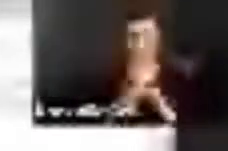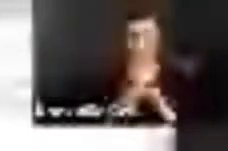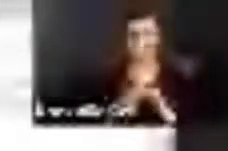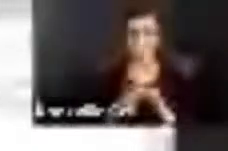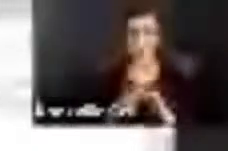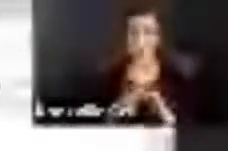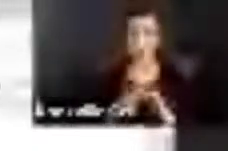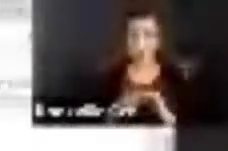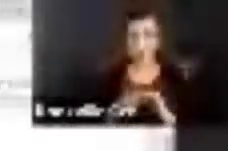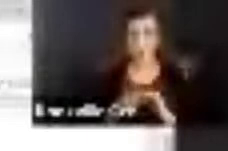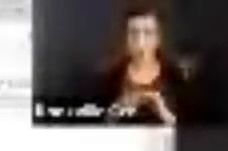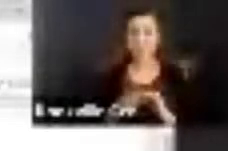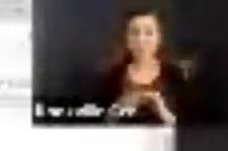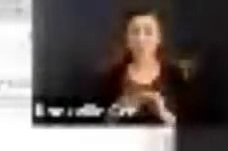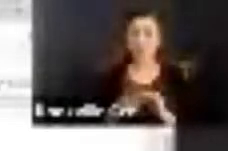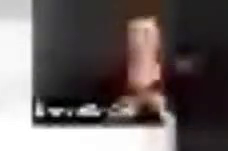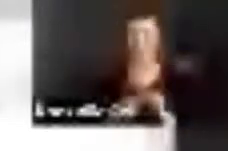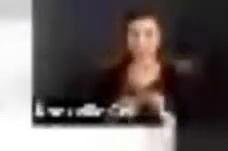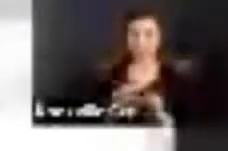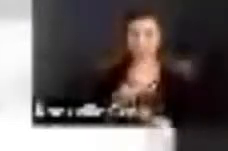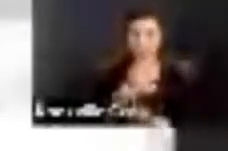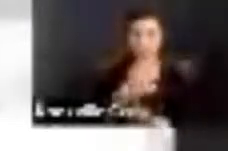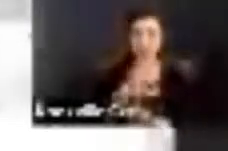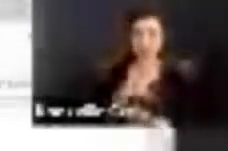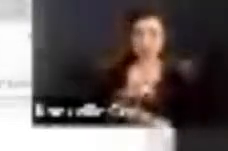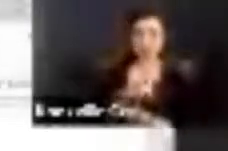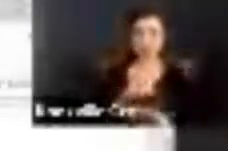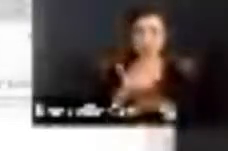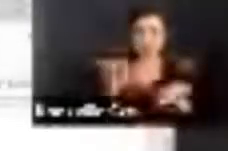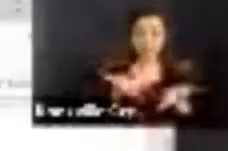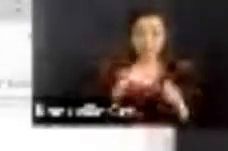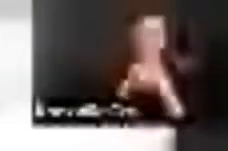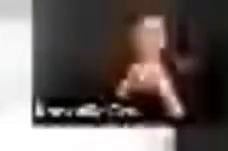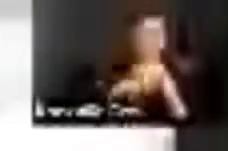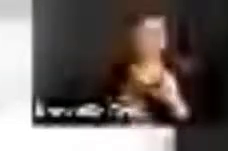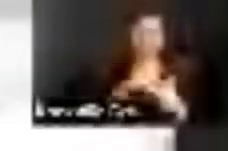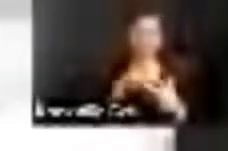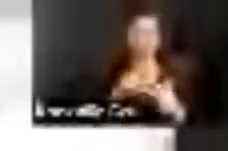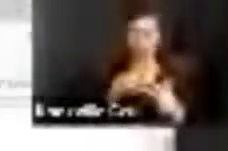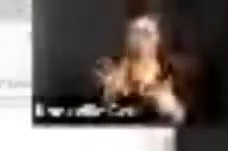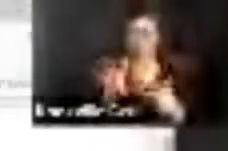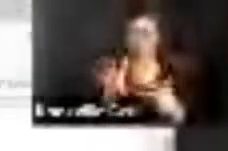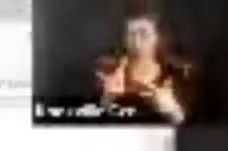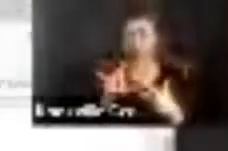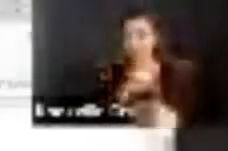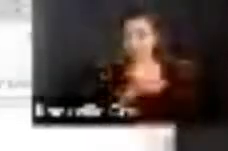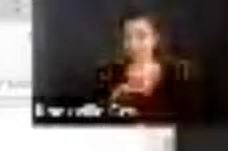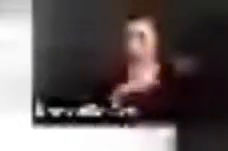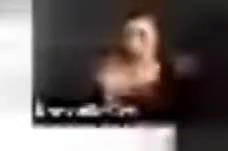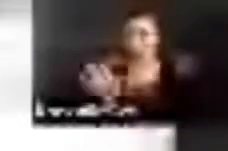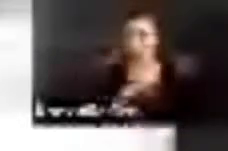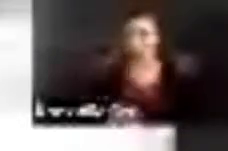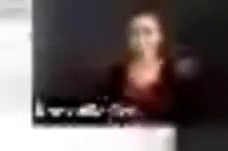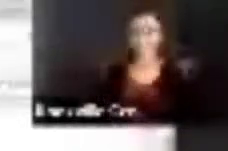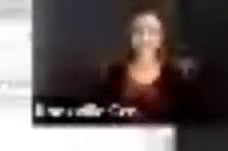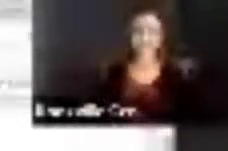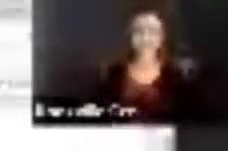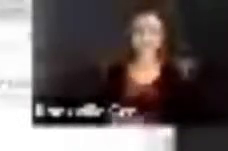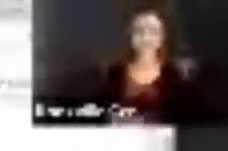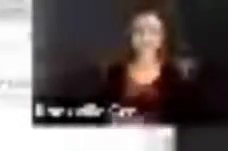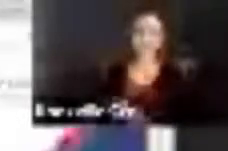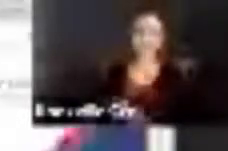are, we have 38 active student cases, 7 staff. Next slide, please.